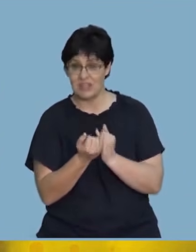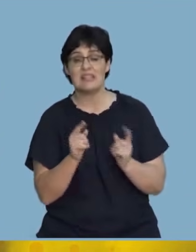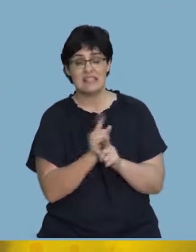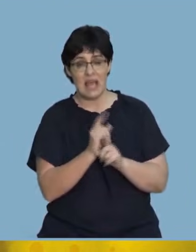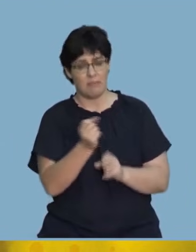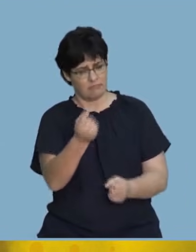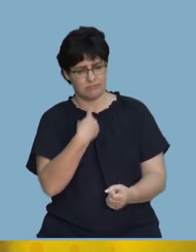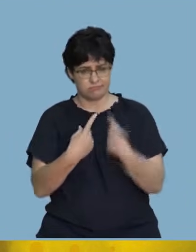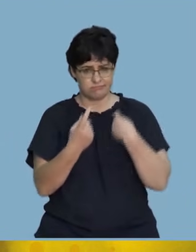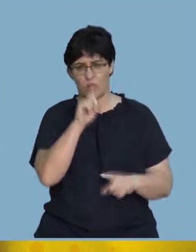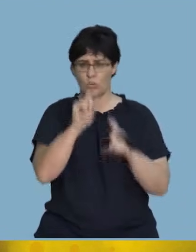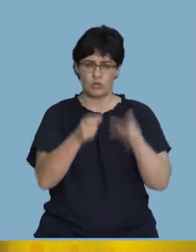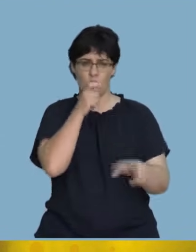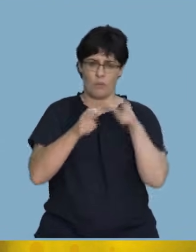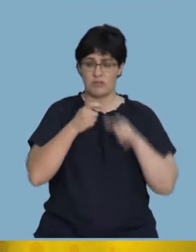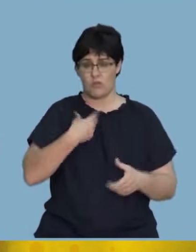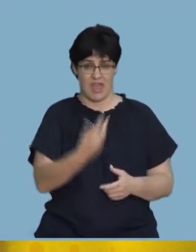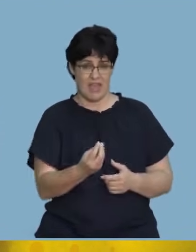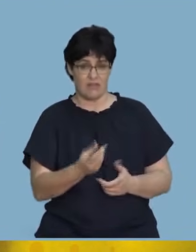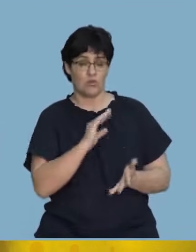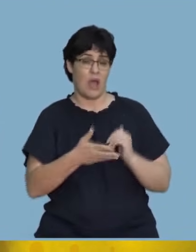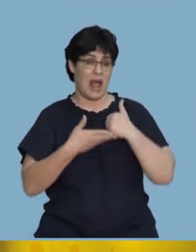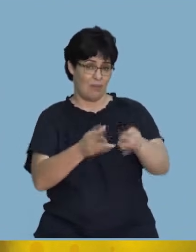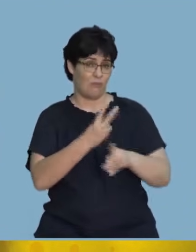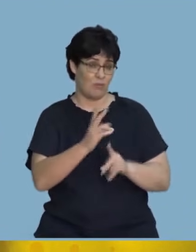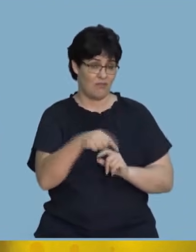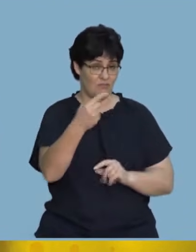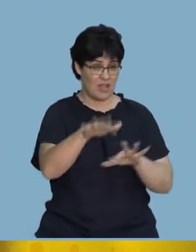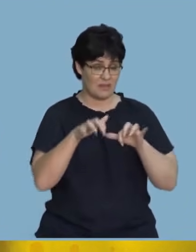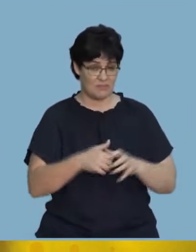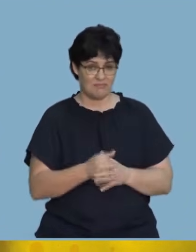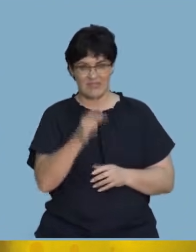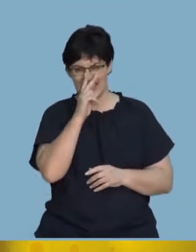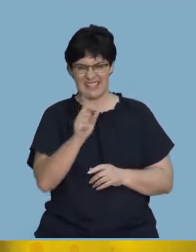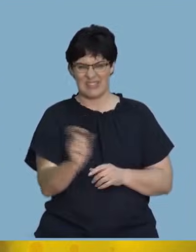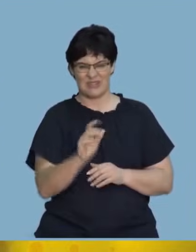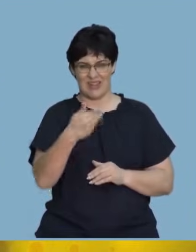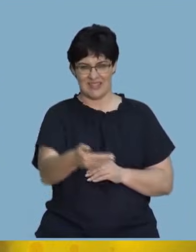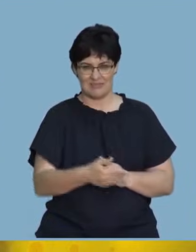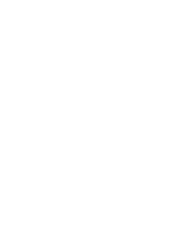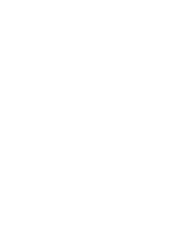and comments that you may have to help you prep for the exams. We'll see you straight after this.